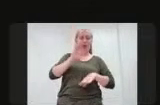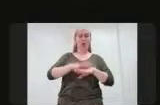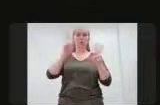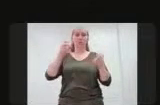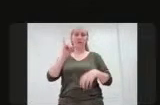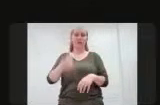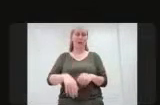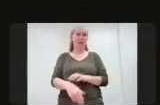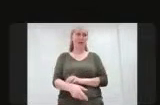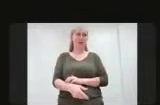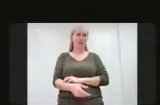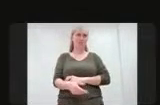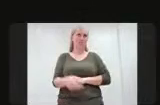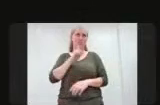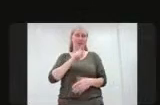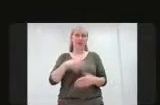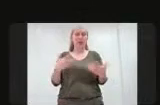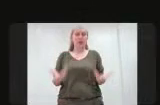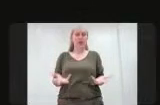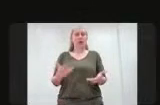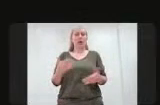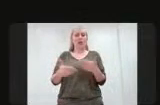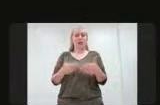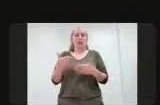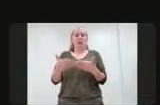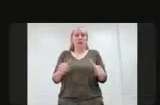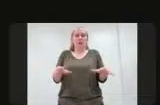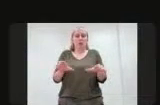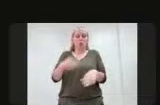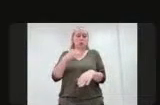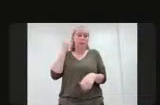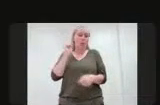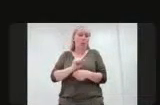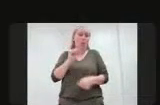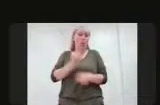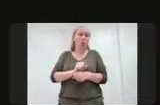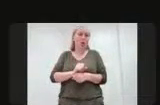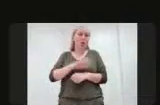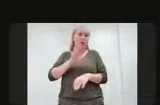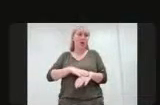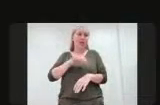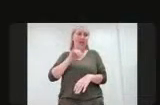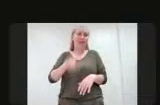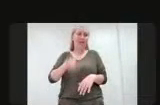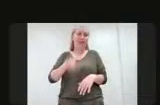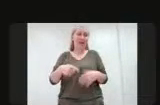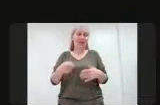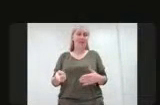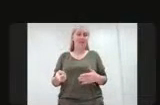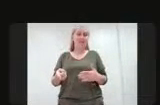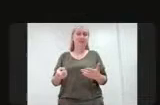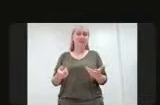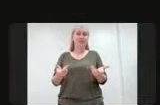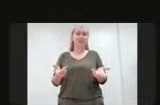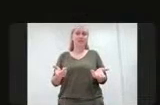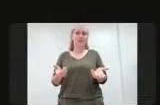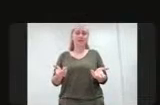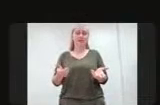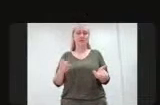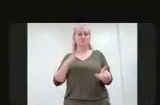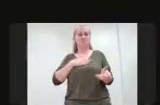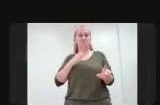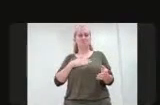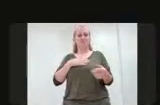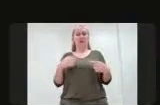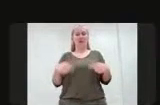really, let's kind of do some homework before that. And, you know, sometimes this is my anxiety. So